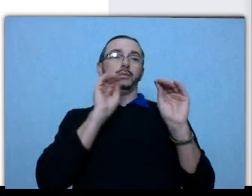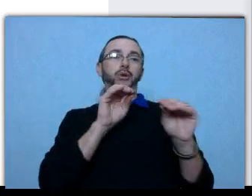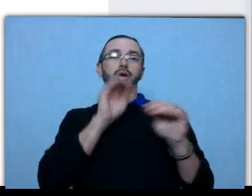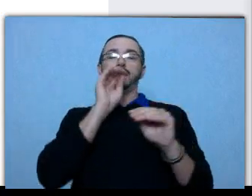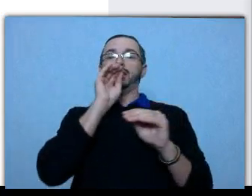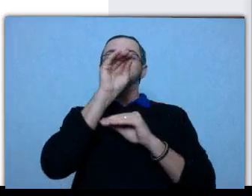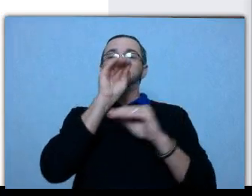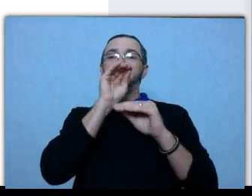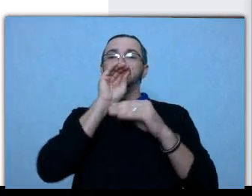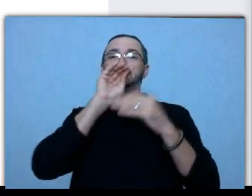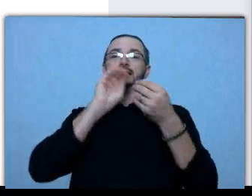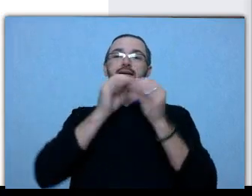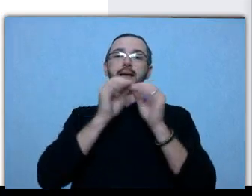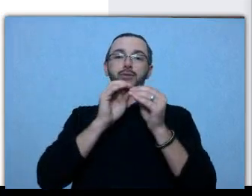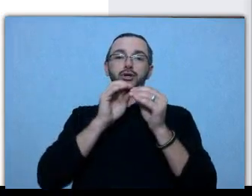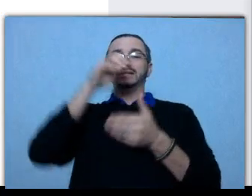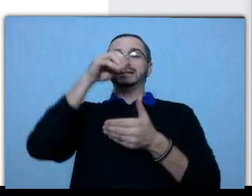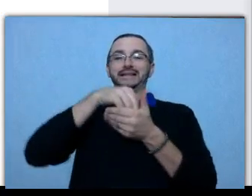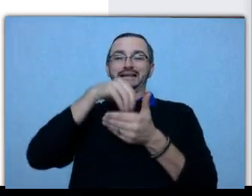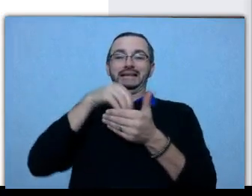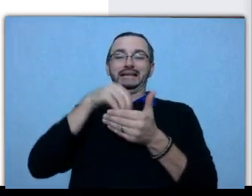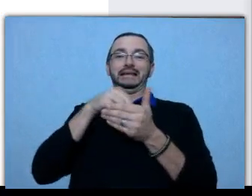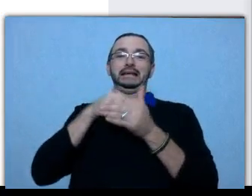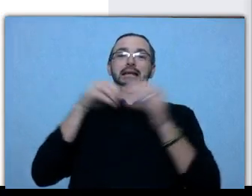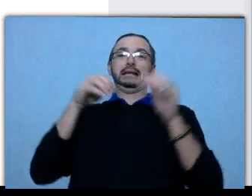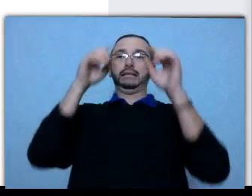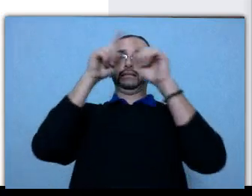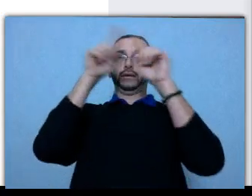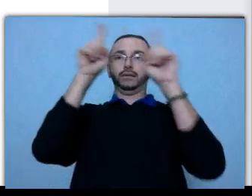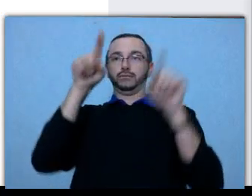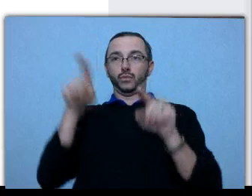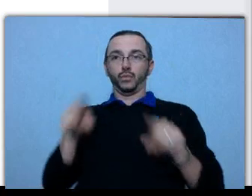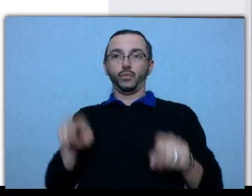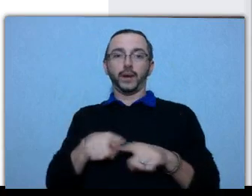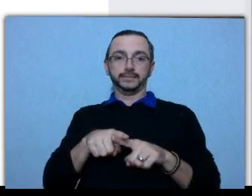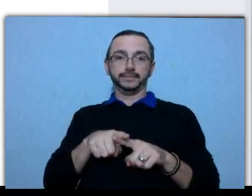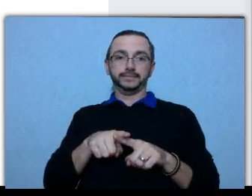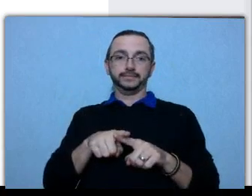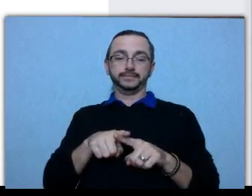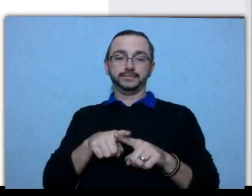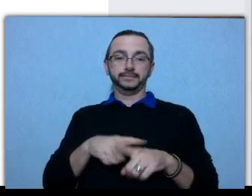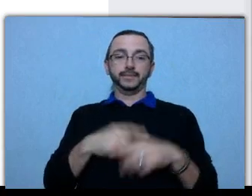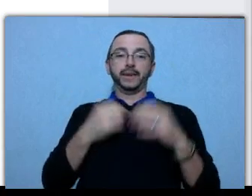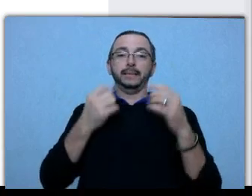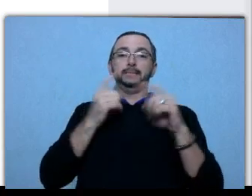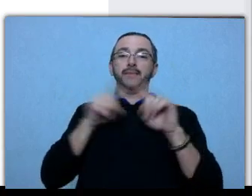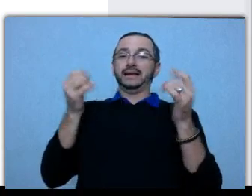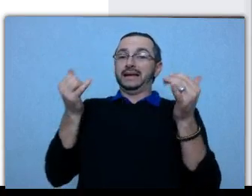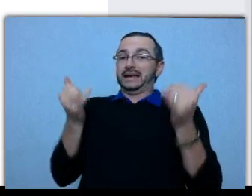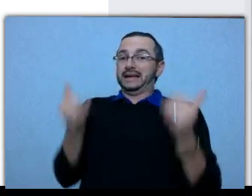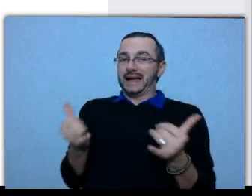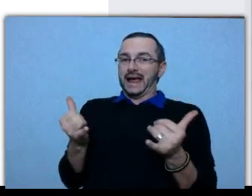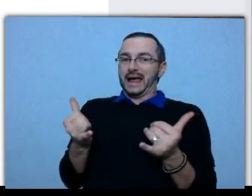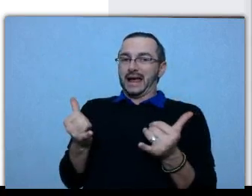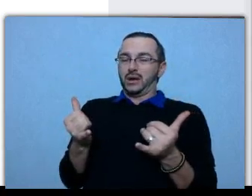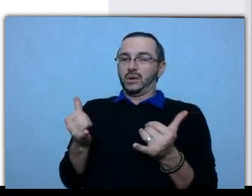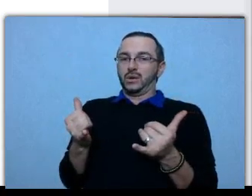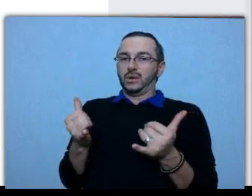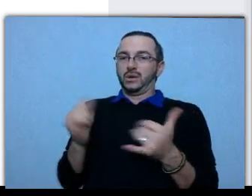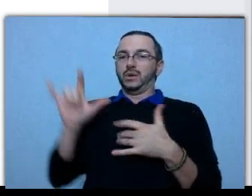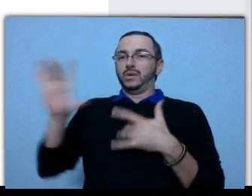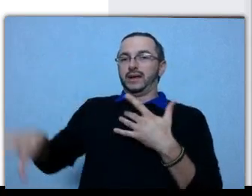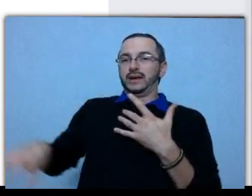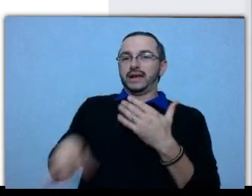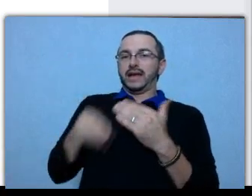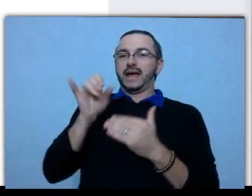already created a giant one here. We drew a big one. Now we're really going to figure out what goes on the inside, and we're going to